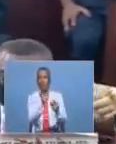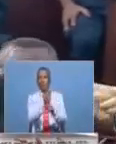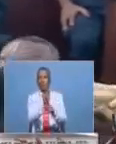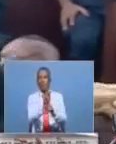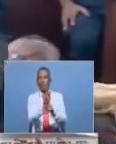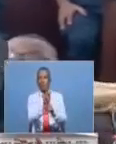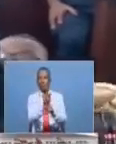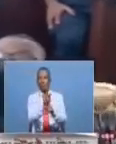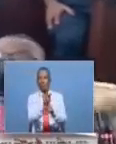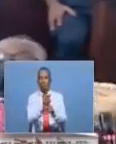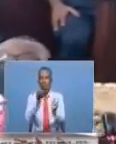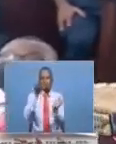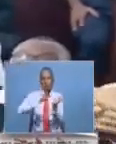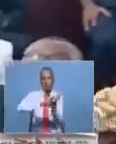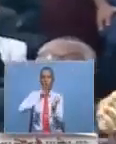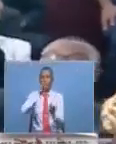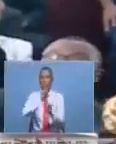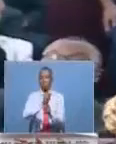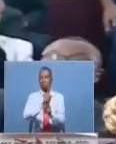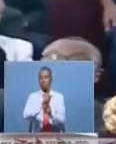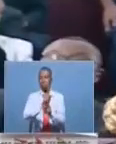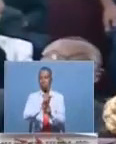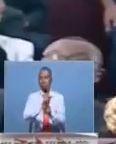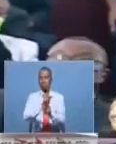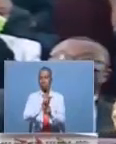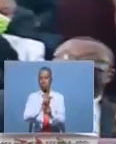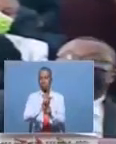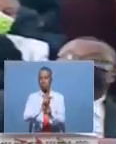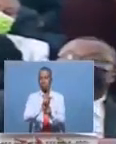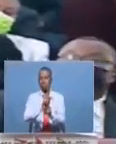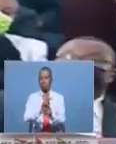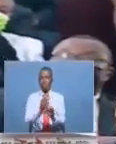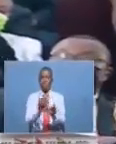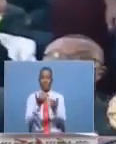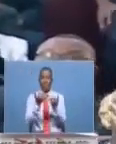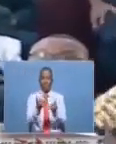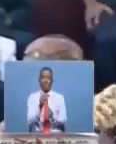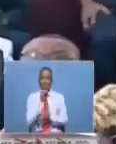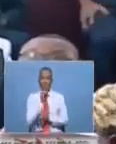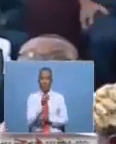records. And my lords, it is our respectful submission